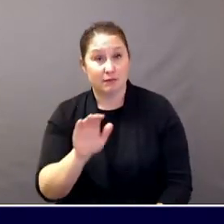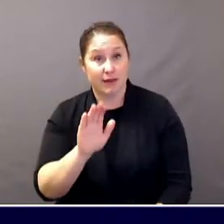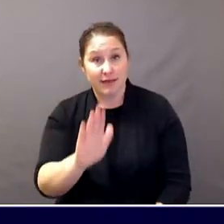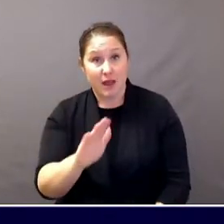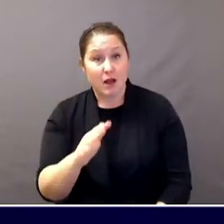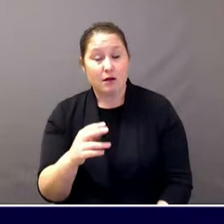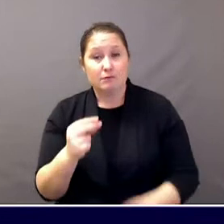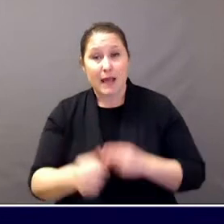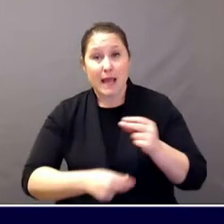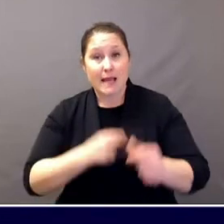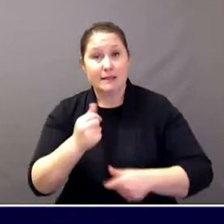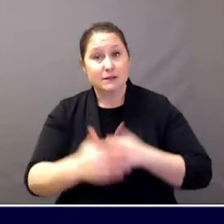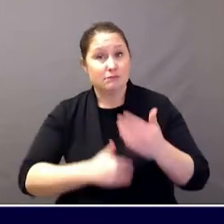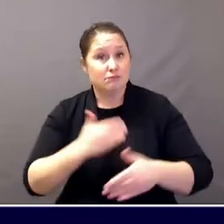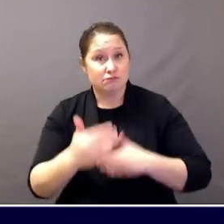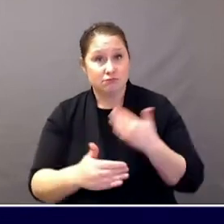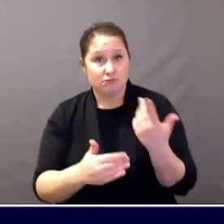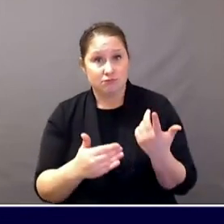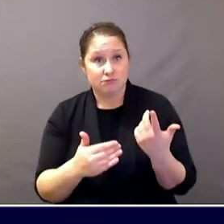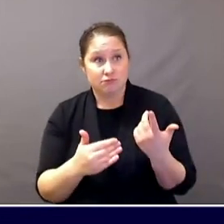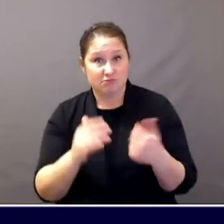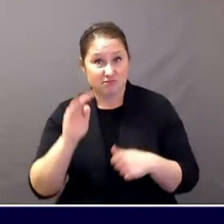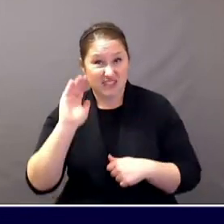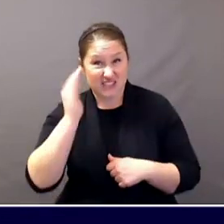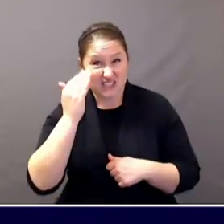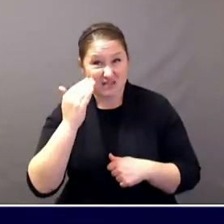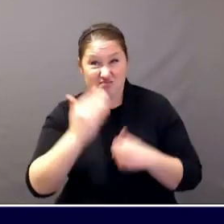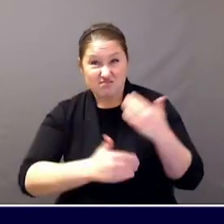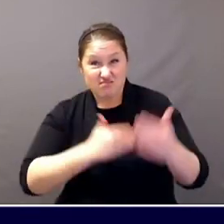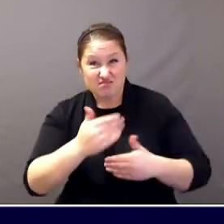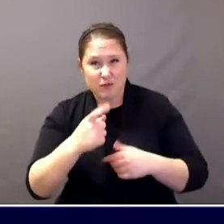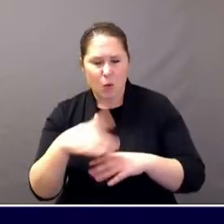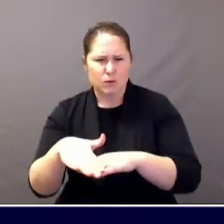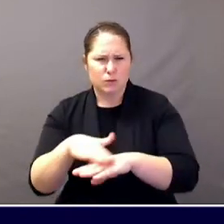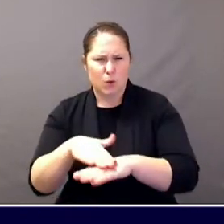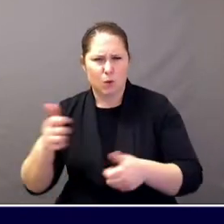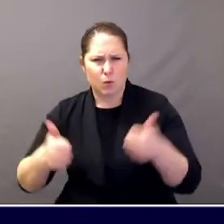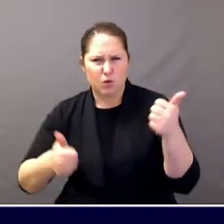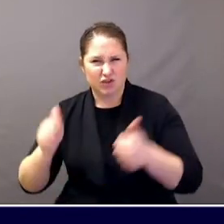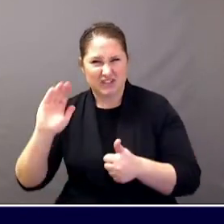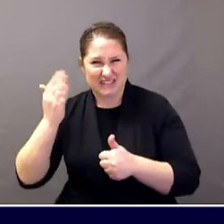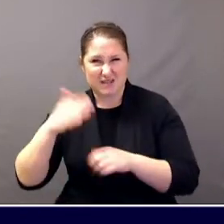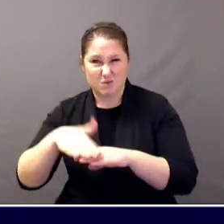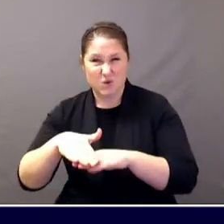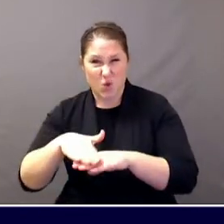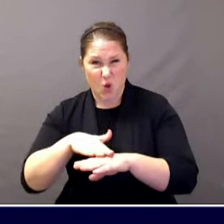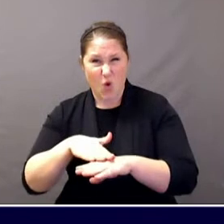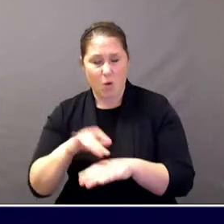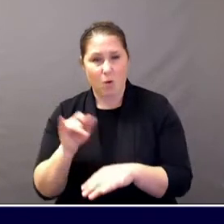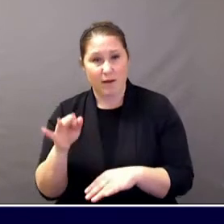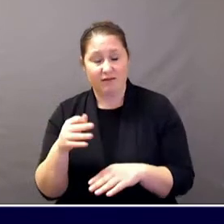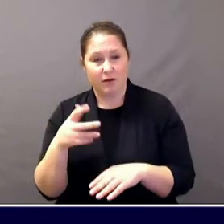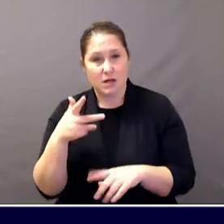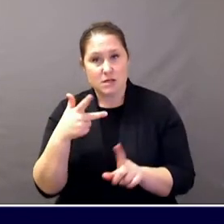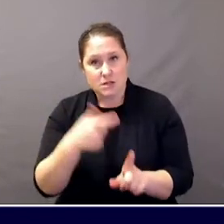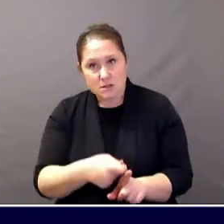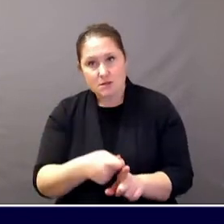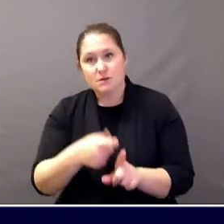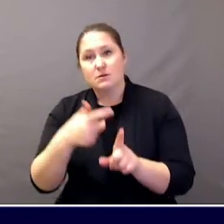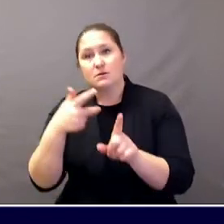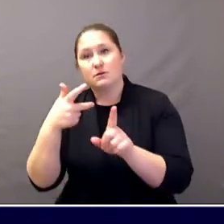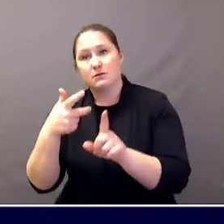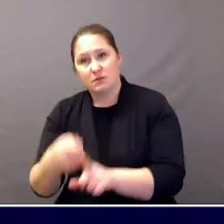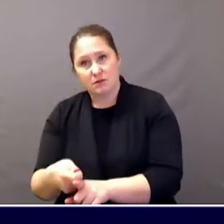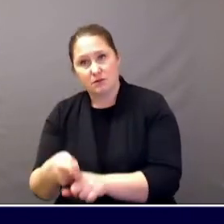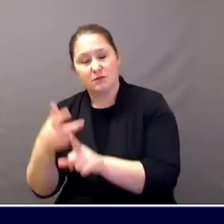continues to be slow, as it appears to have been so far, is that a sign that it's going to be hard to reach out to these much